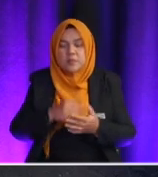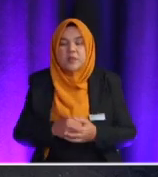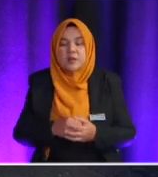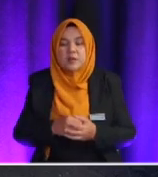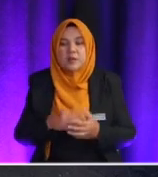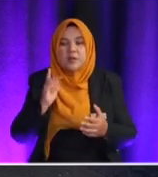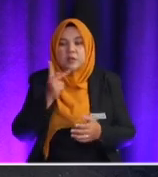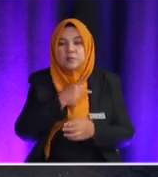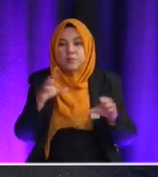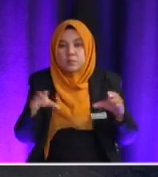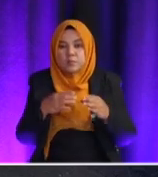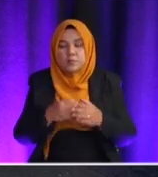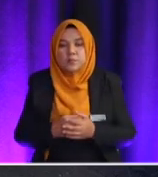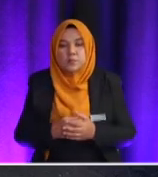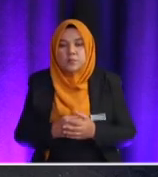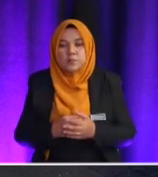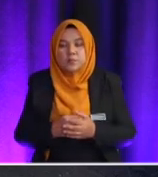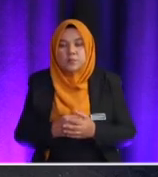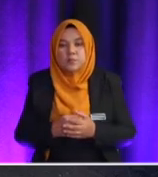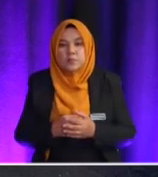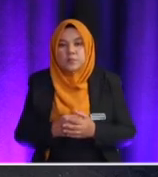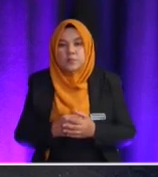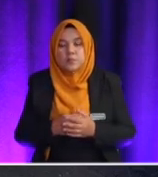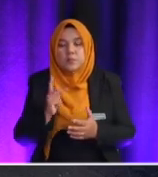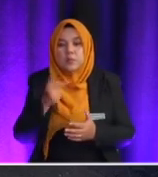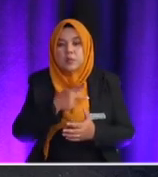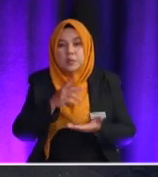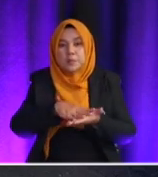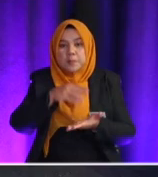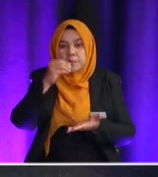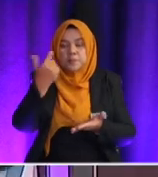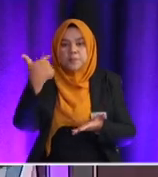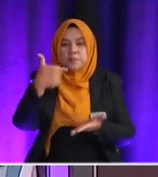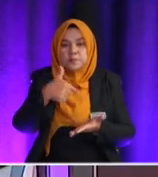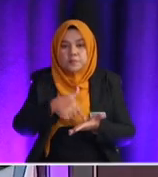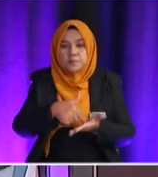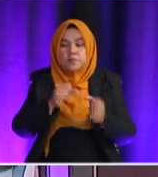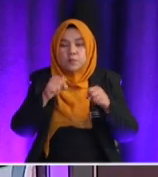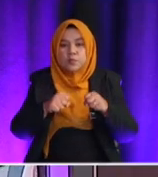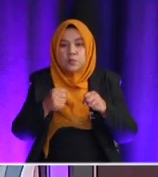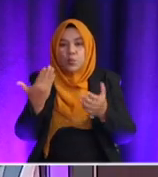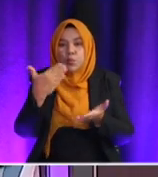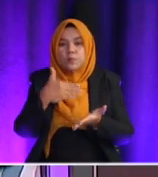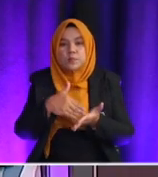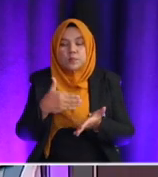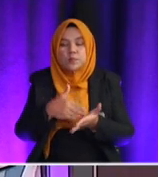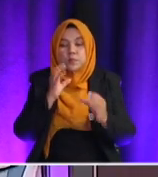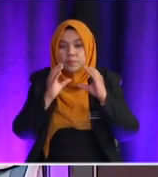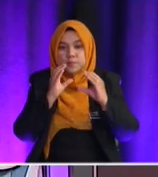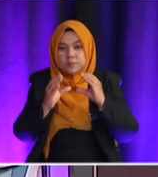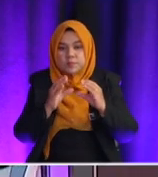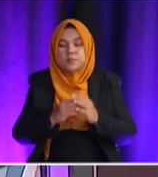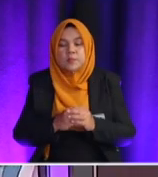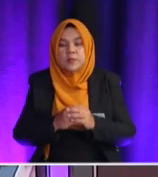Yes. Mm. So, when we want to learn something, make sure you try to pronounce the word. It's okay if you don't know the word, how to pronounce the